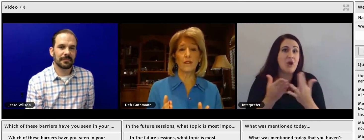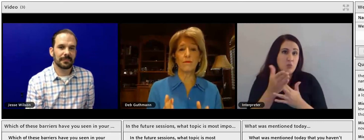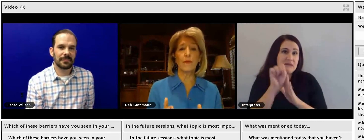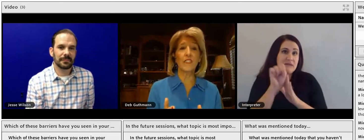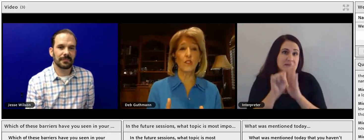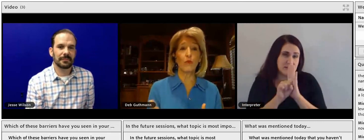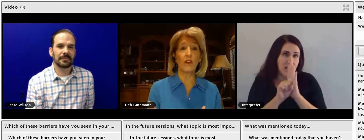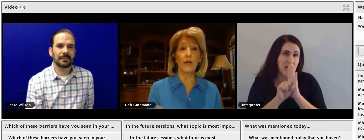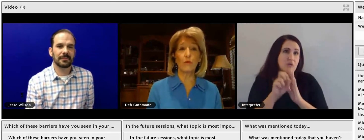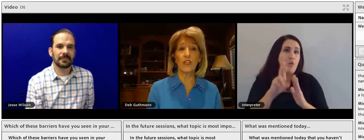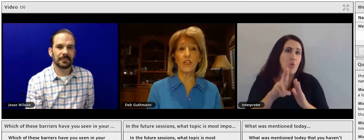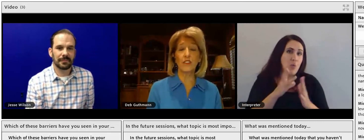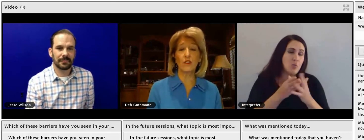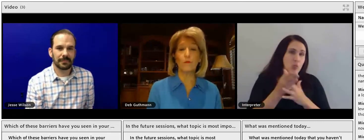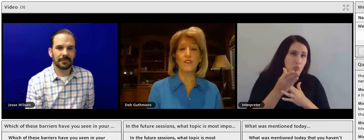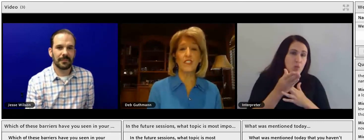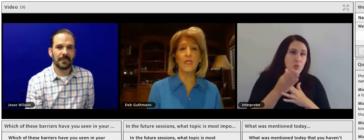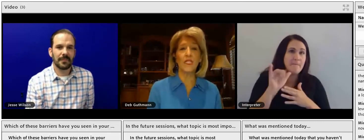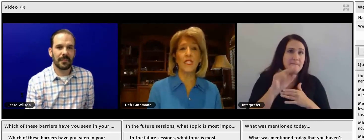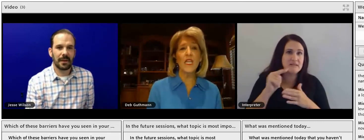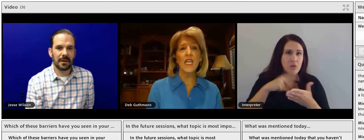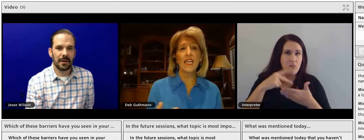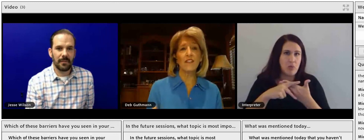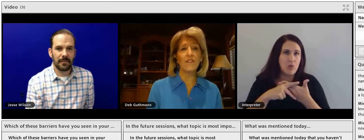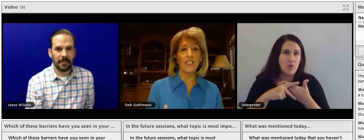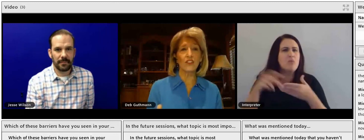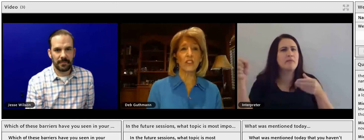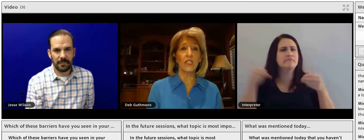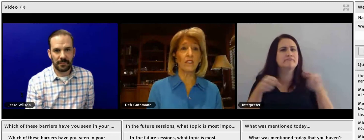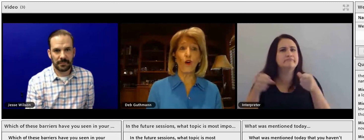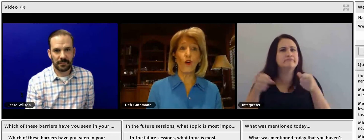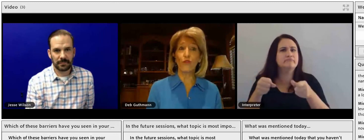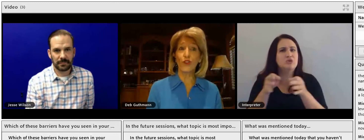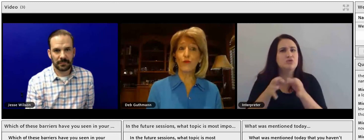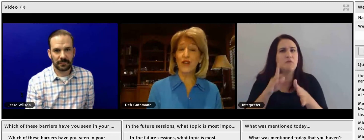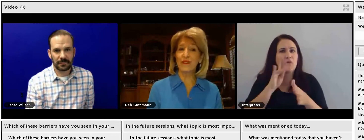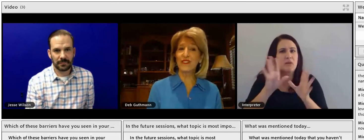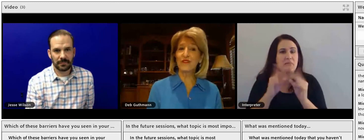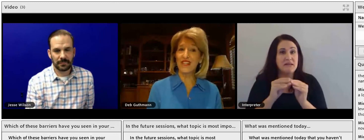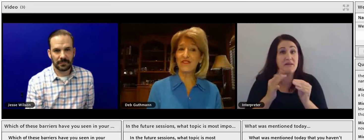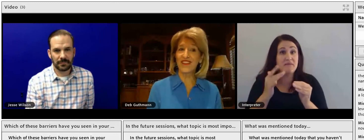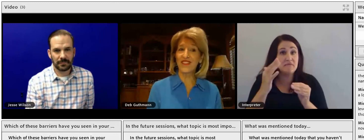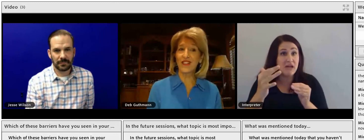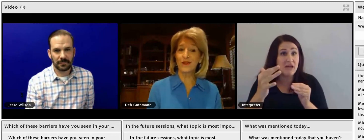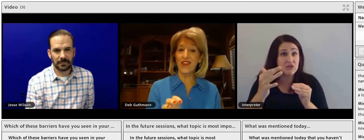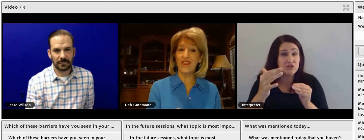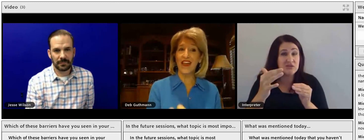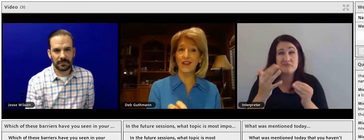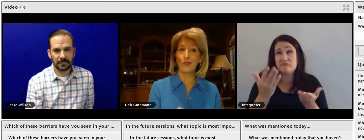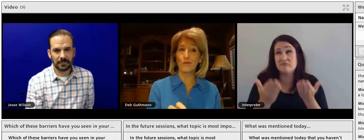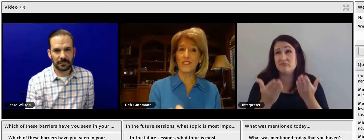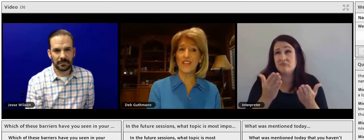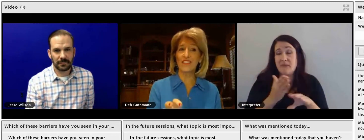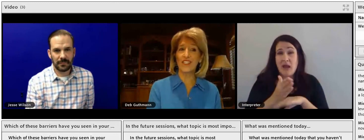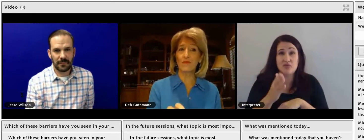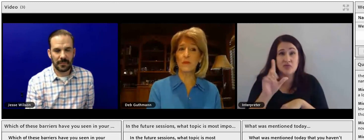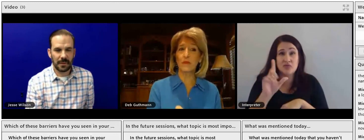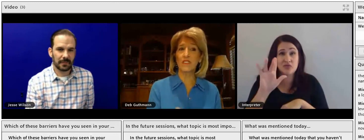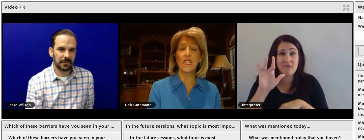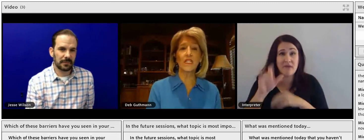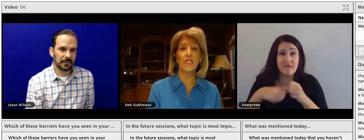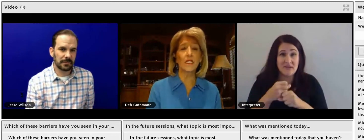or through the Minnesota program would bring interpreters to the meeting. And eventually, over probably 25 years that